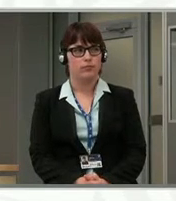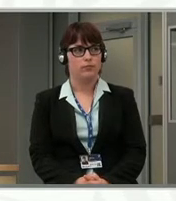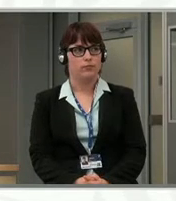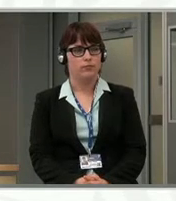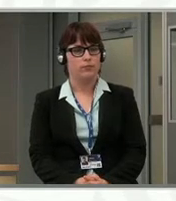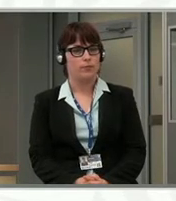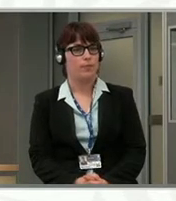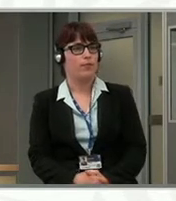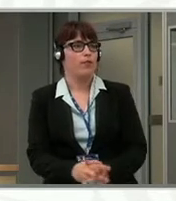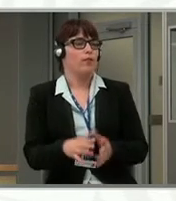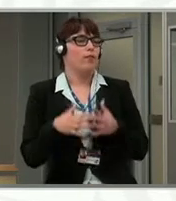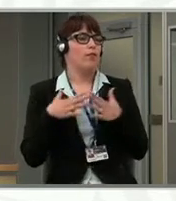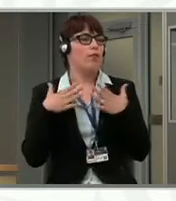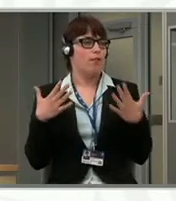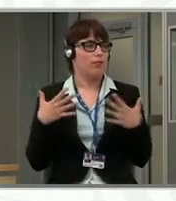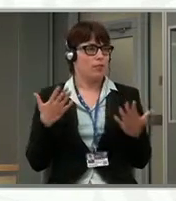Thank you very much.